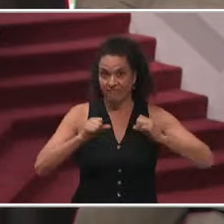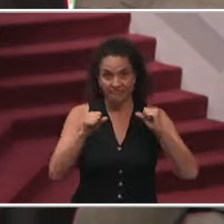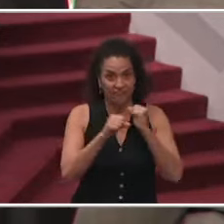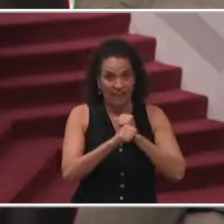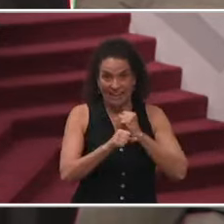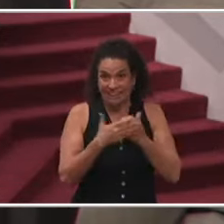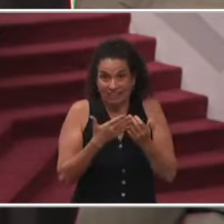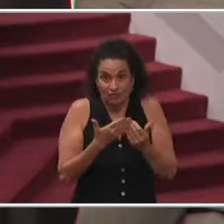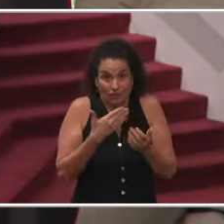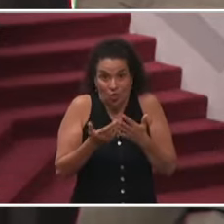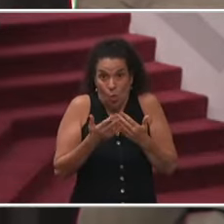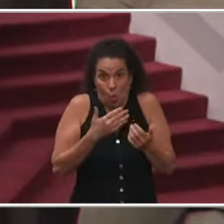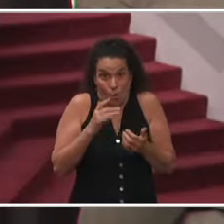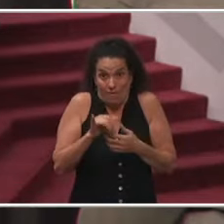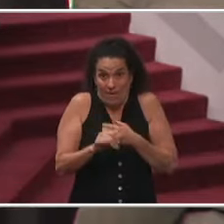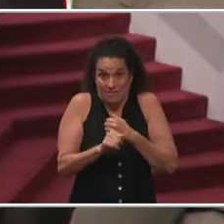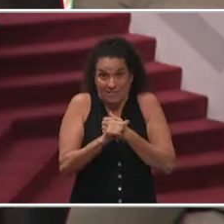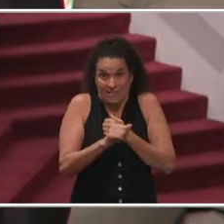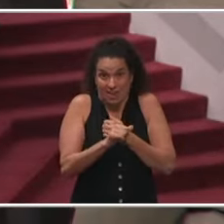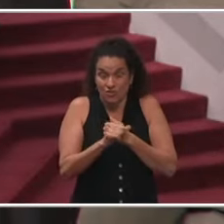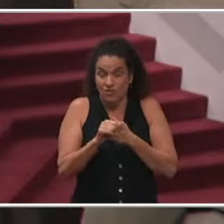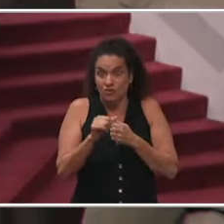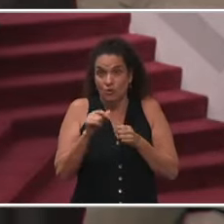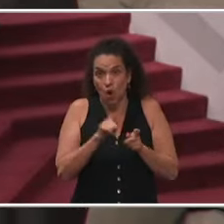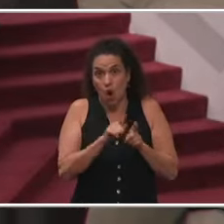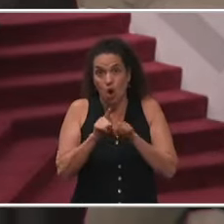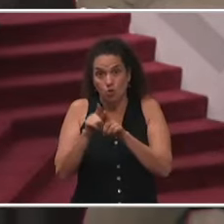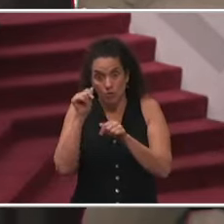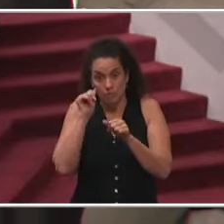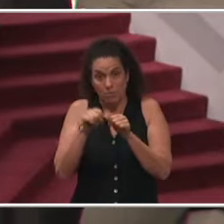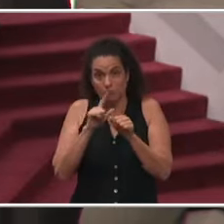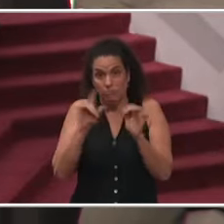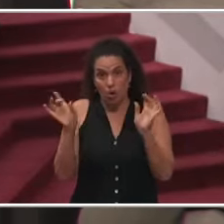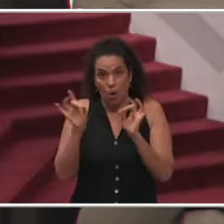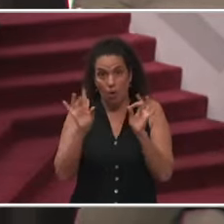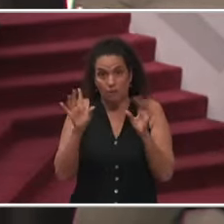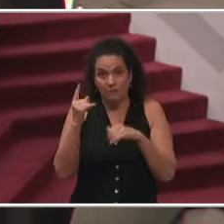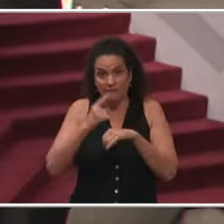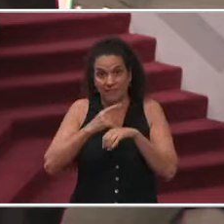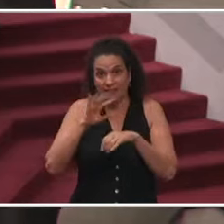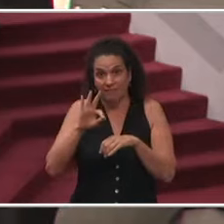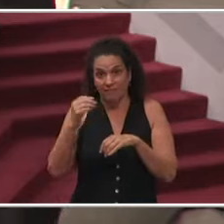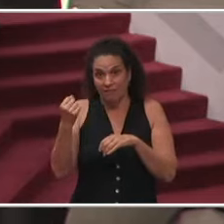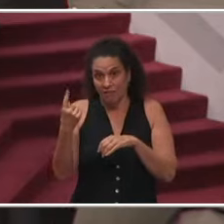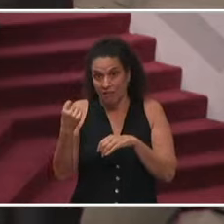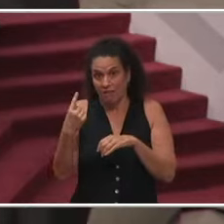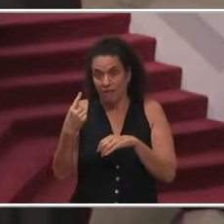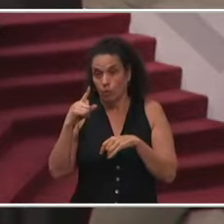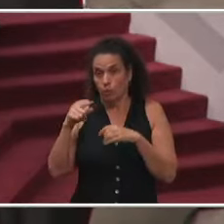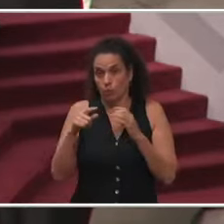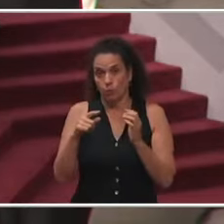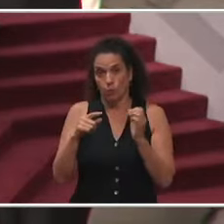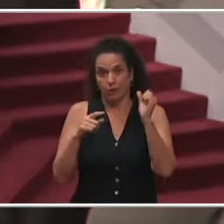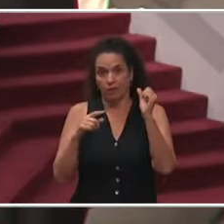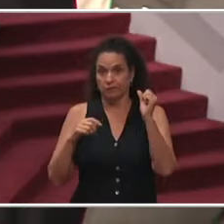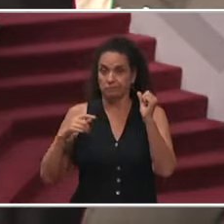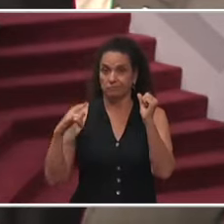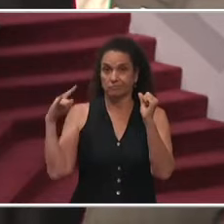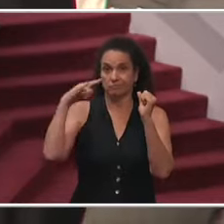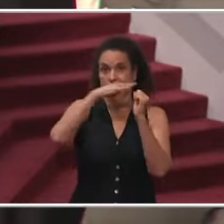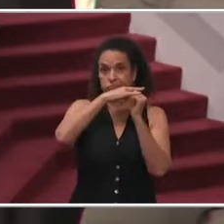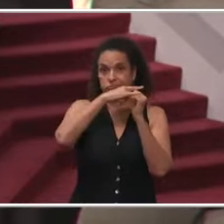We ask you, Lord, and we also remember, Lord, that awful day, and we thank you, Lord, for coming, for bringing us together as a nation in response to the